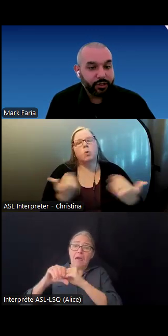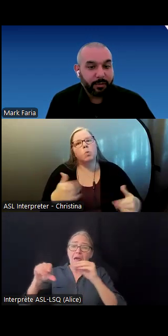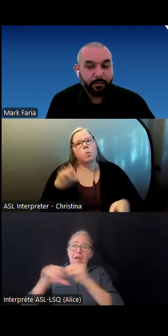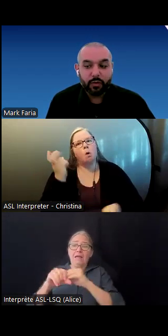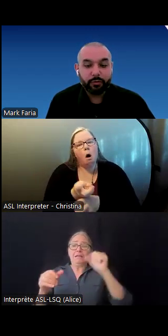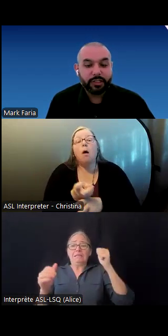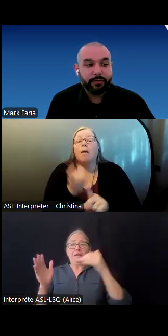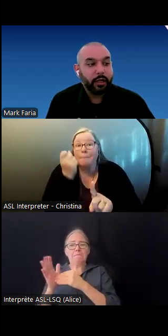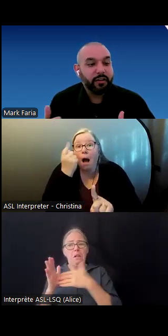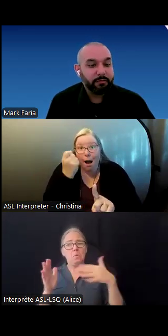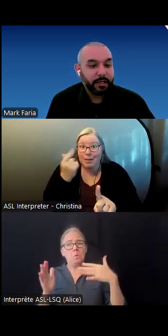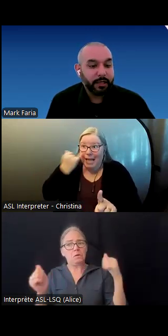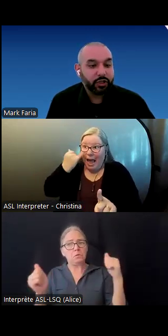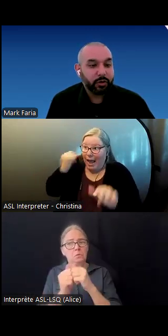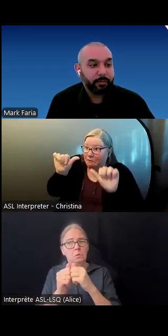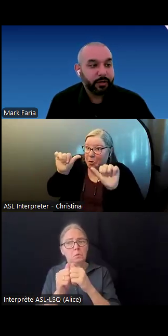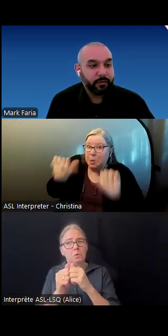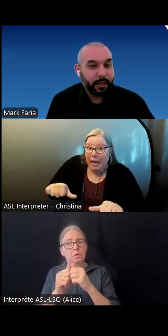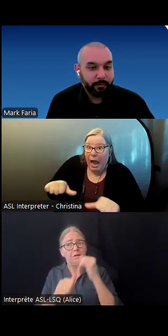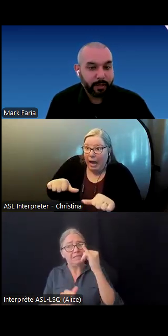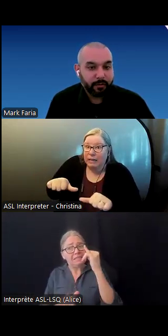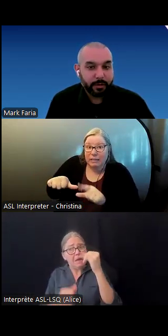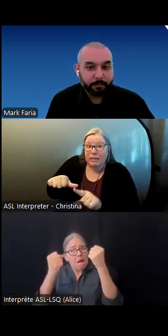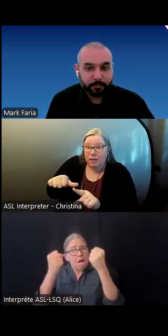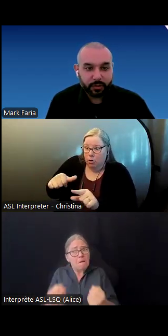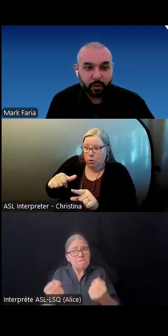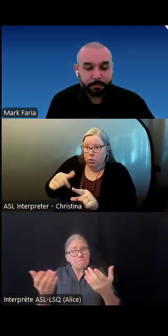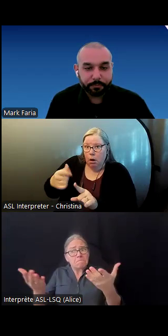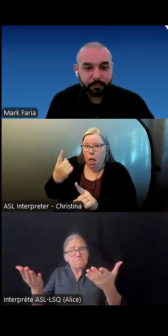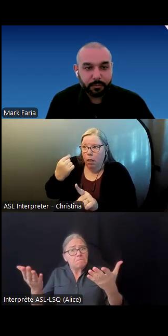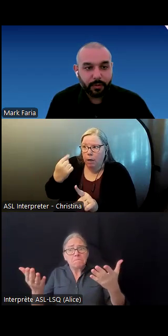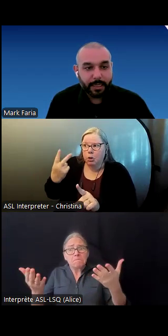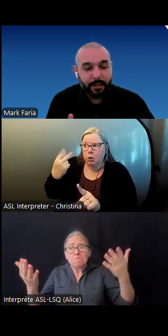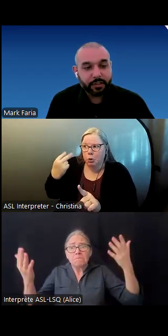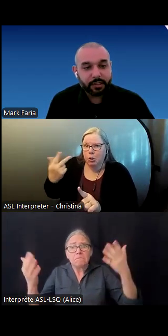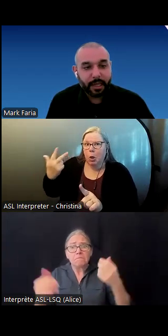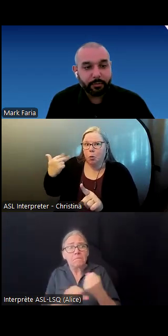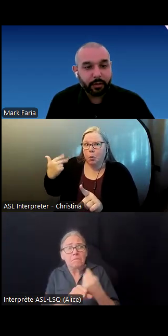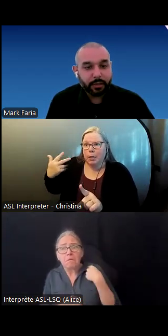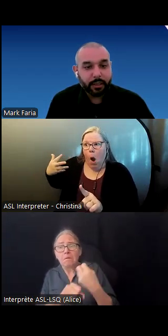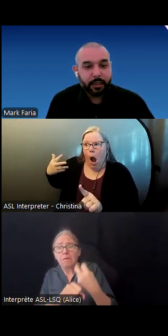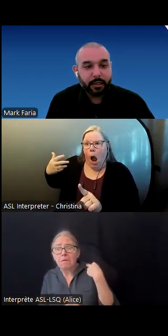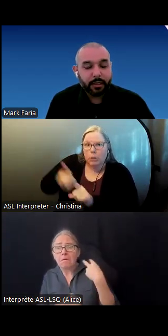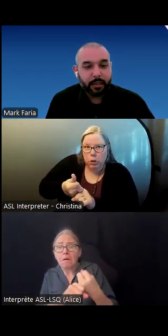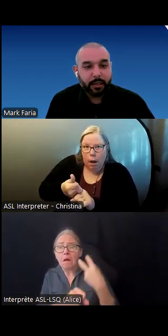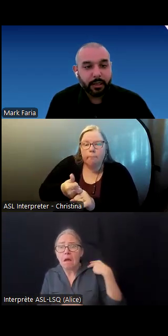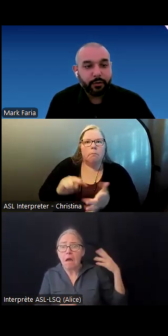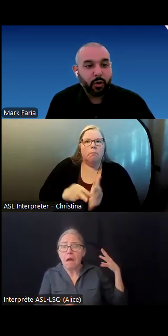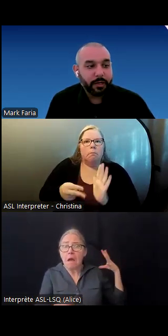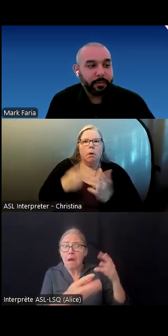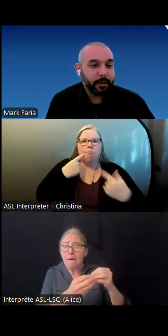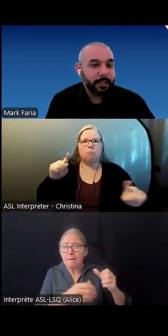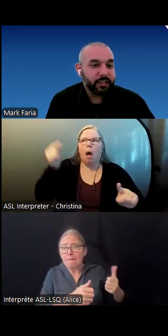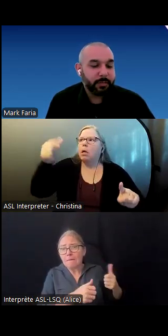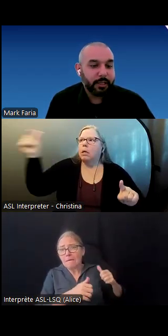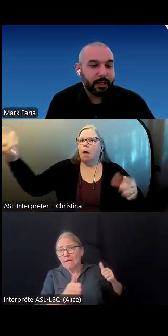to catch up, you can receive a lot of money in a short period of time from the government. So in this example, if you